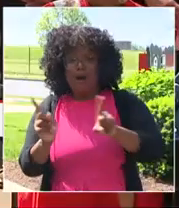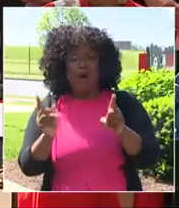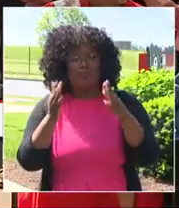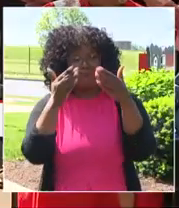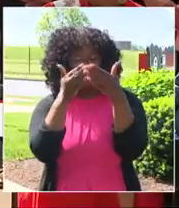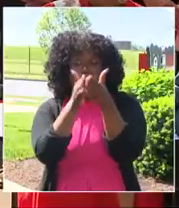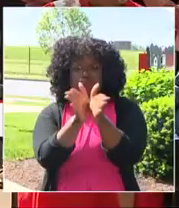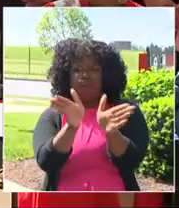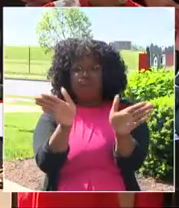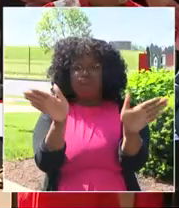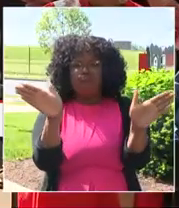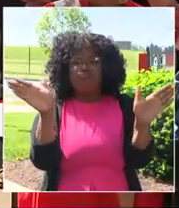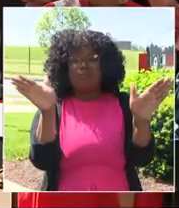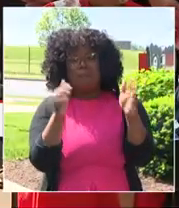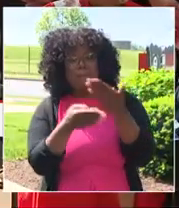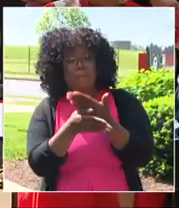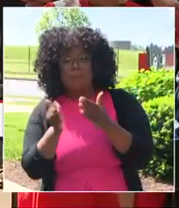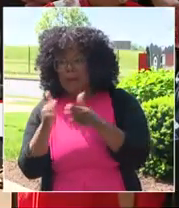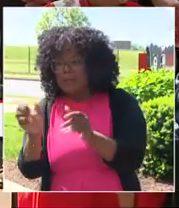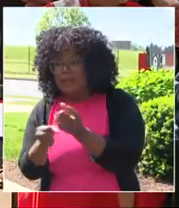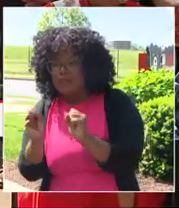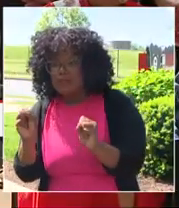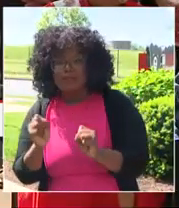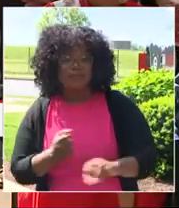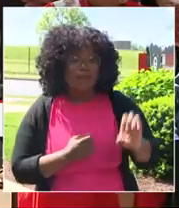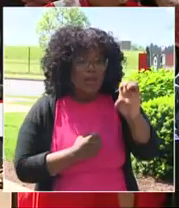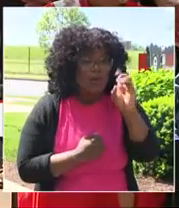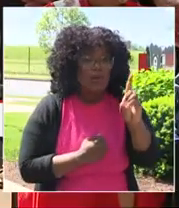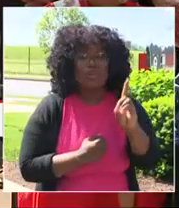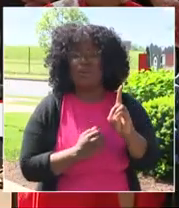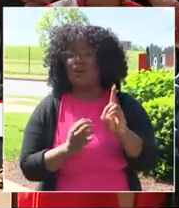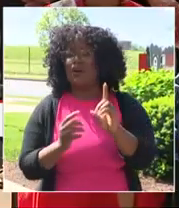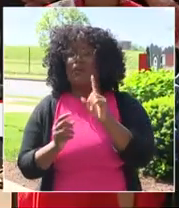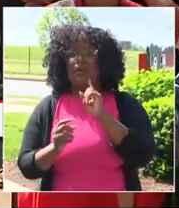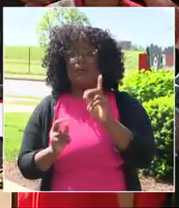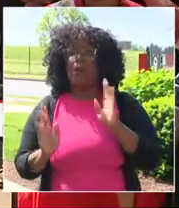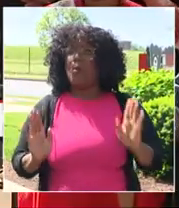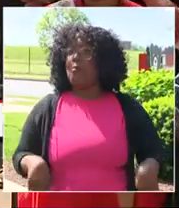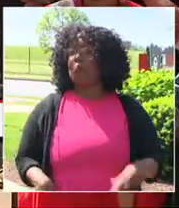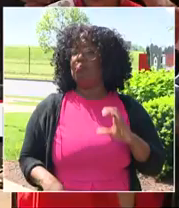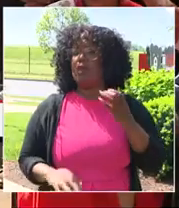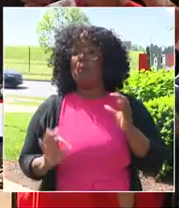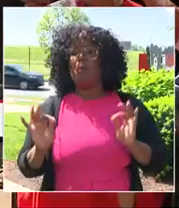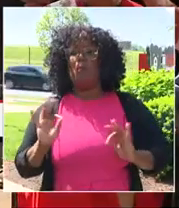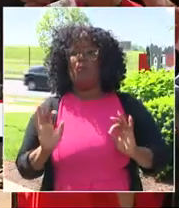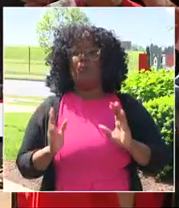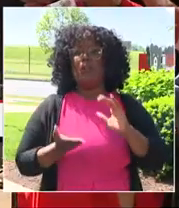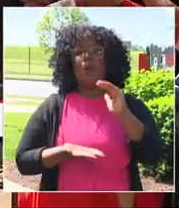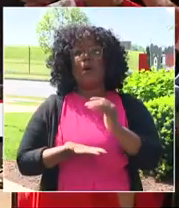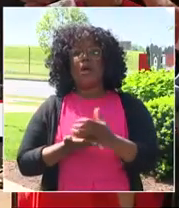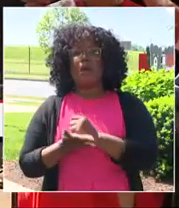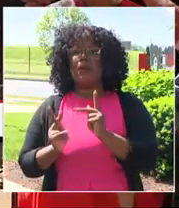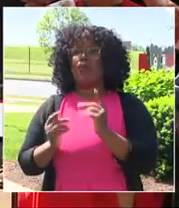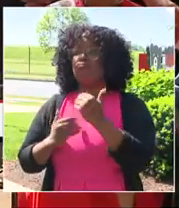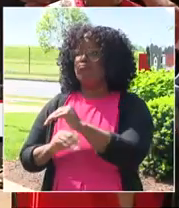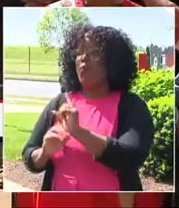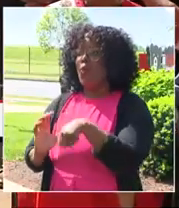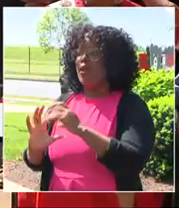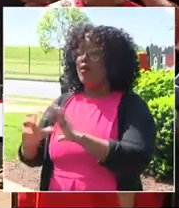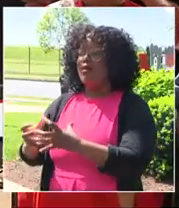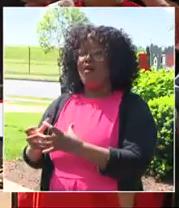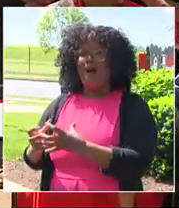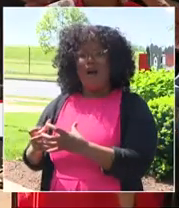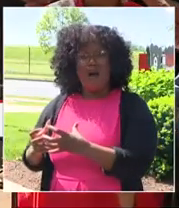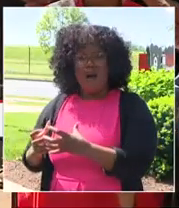so some of us may be sitting here and thinking, well, you know, it's just about low-income people, and maybe it's about others. And for the congressional people